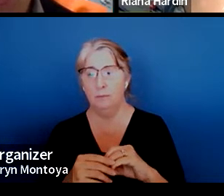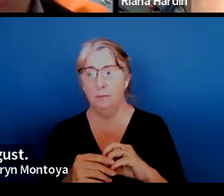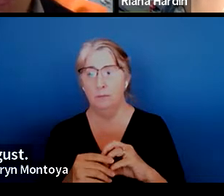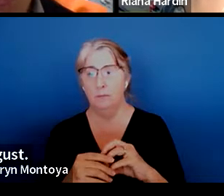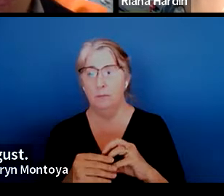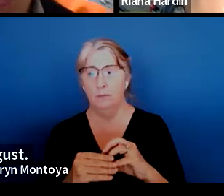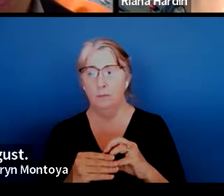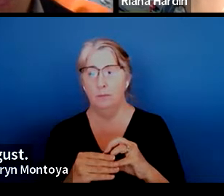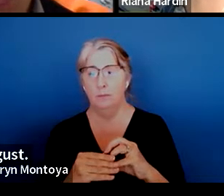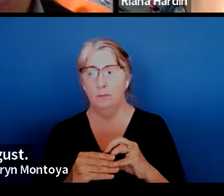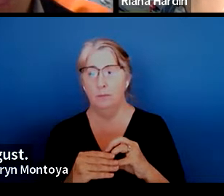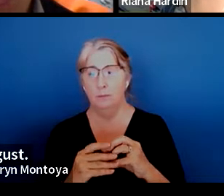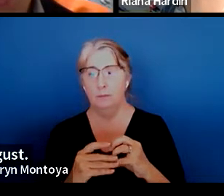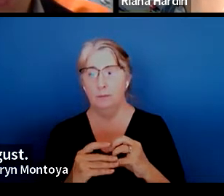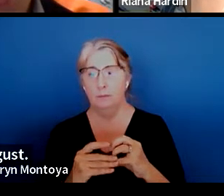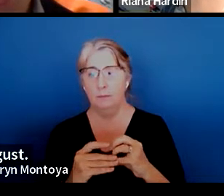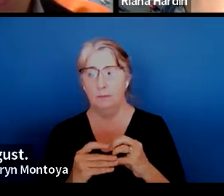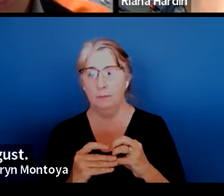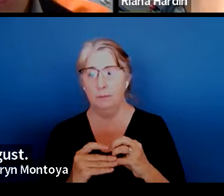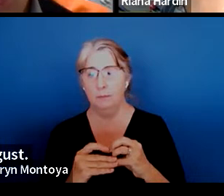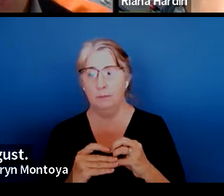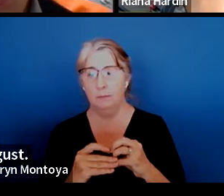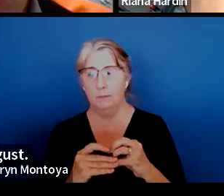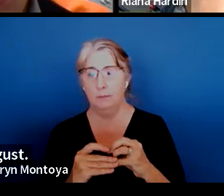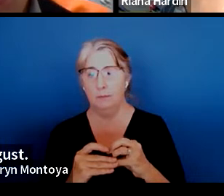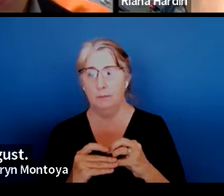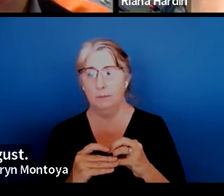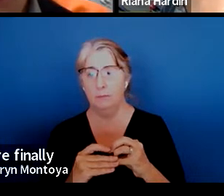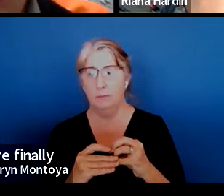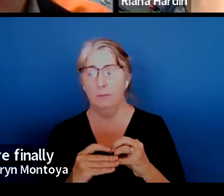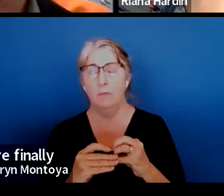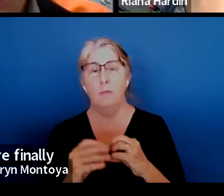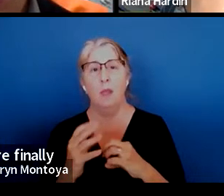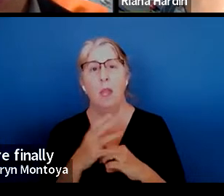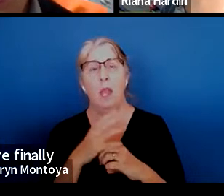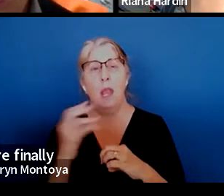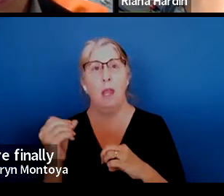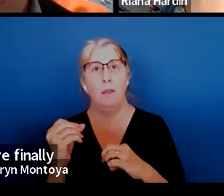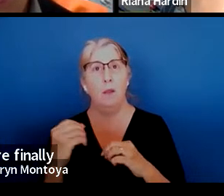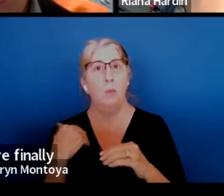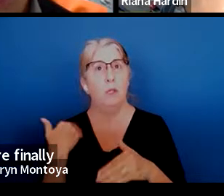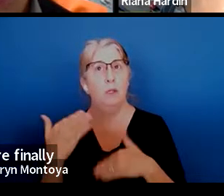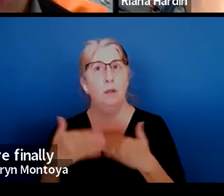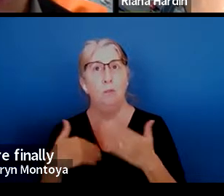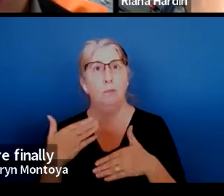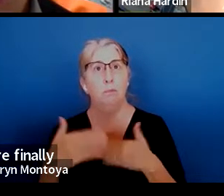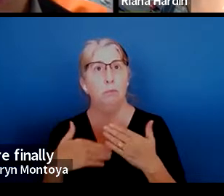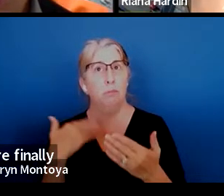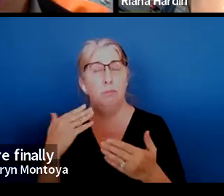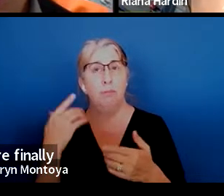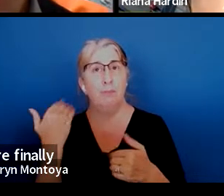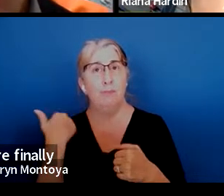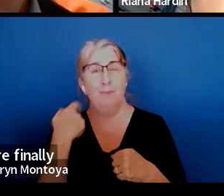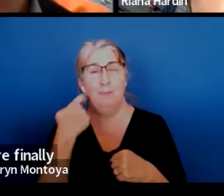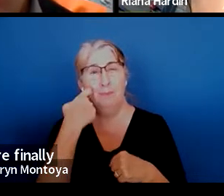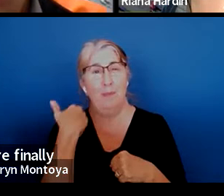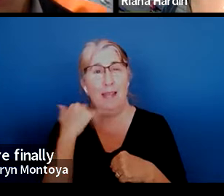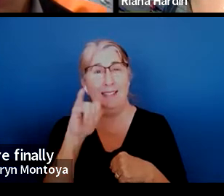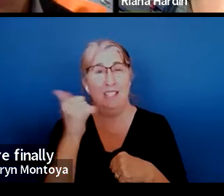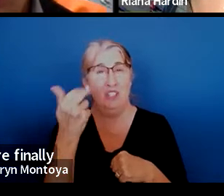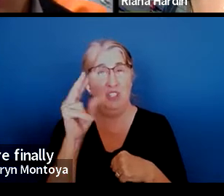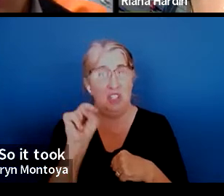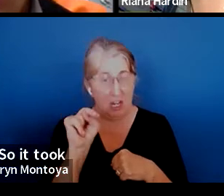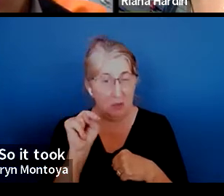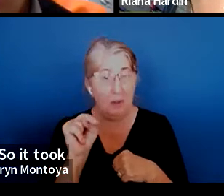lines were finally drawn in January. So it took a